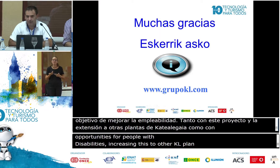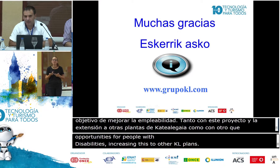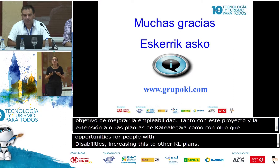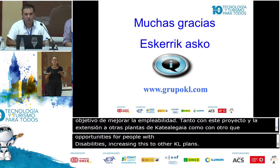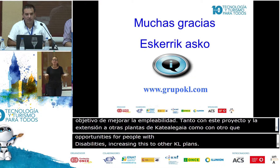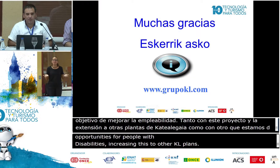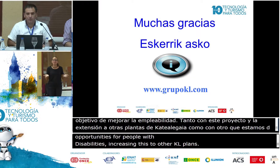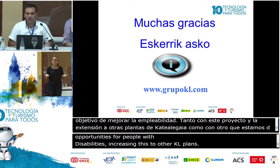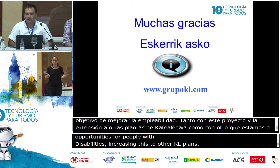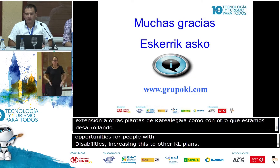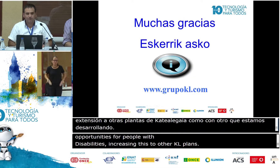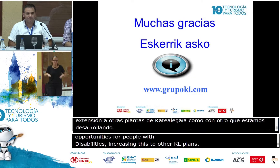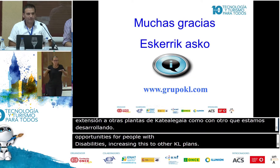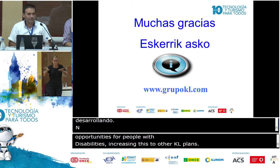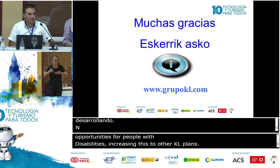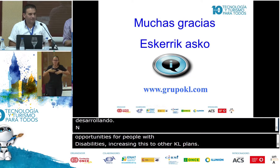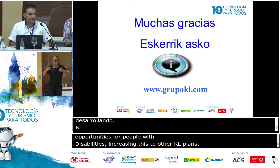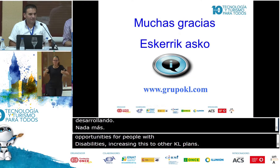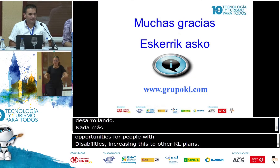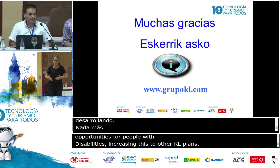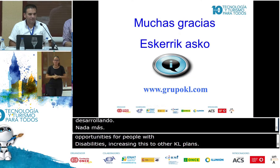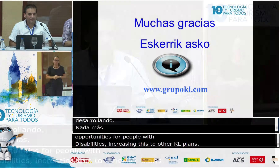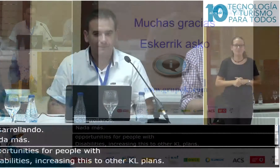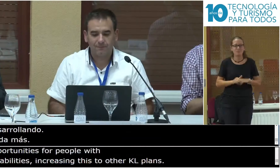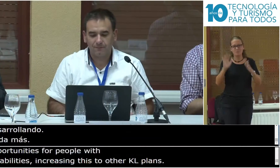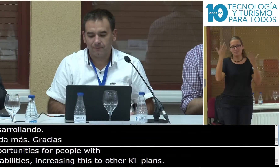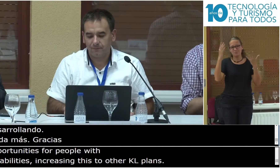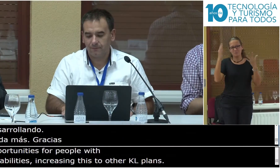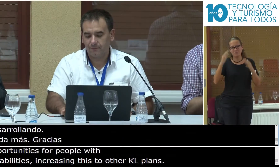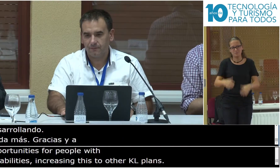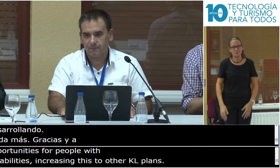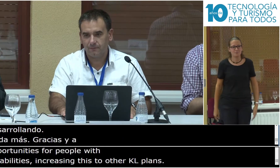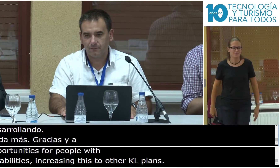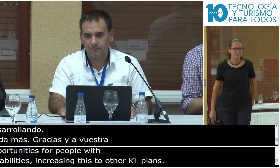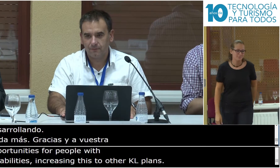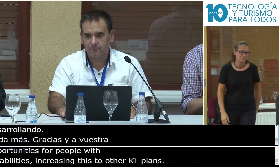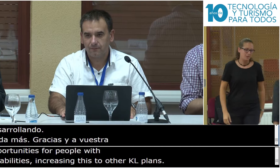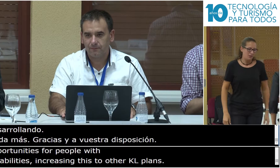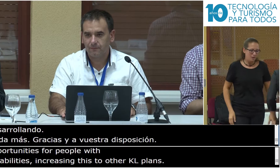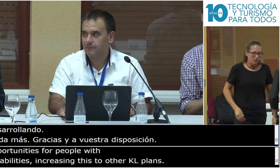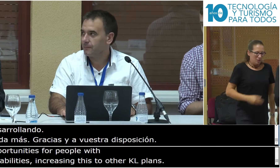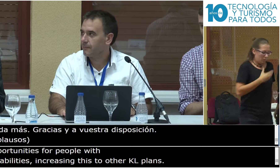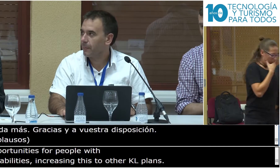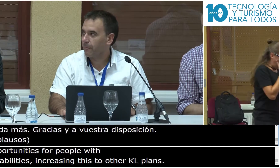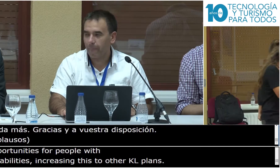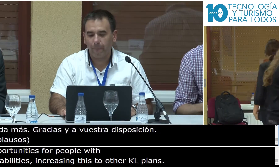Thank you very much indeed. We're at your disposal for anything you may need. Thank you very much.